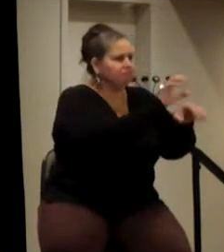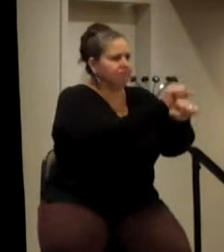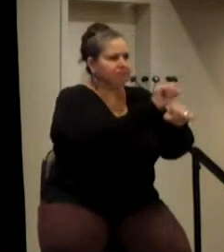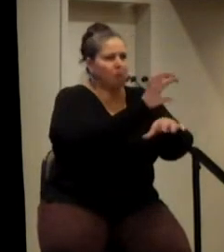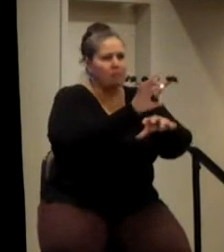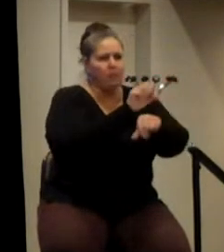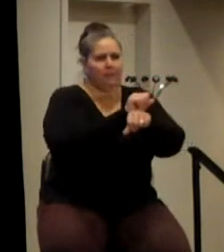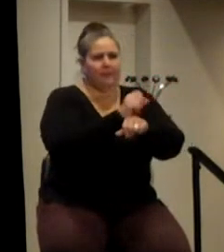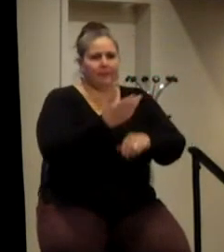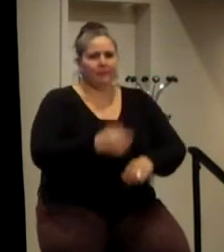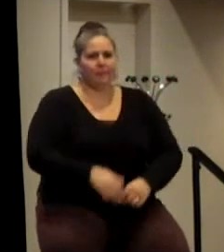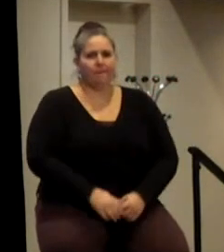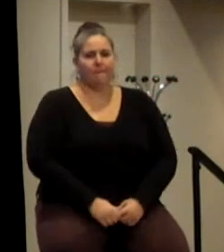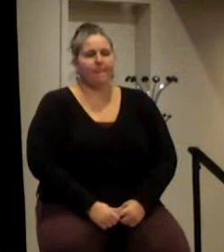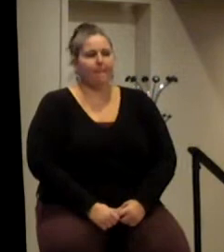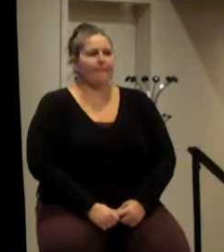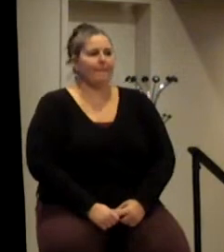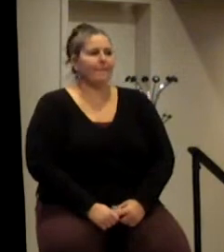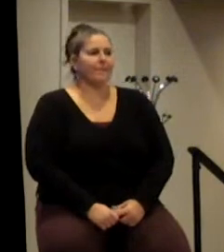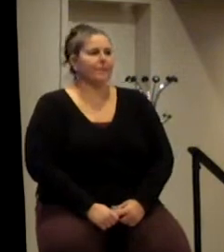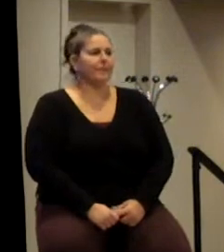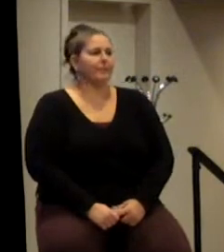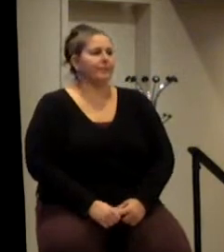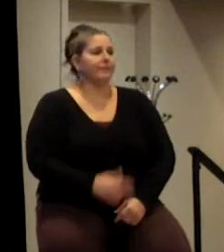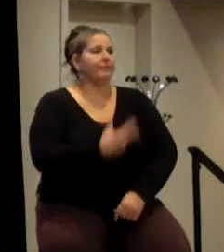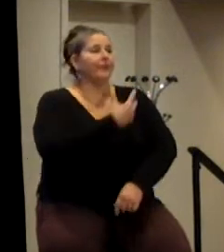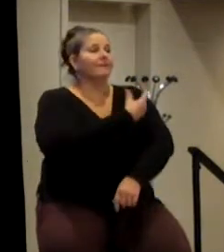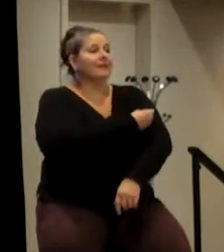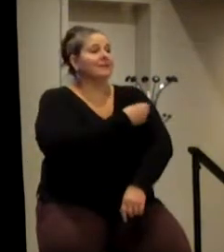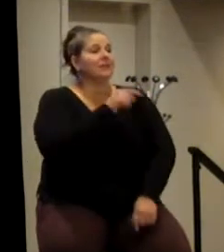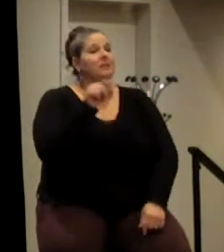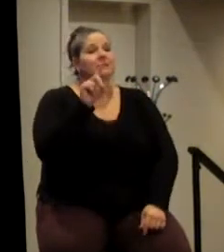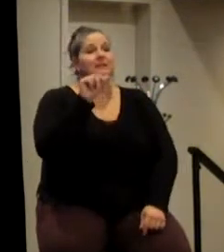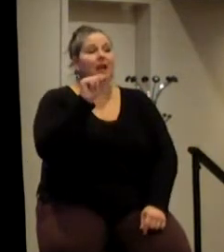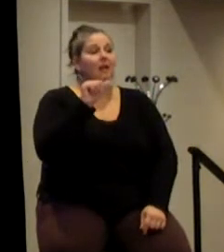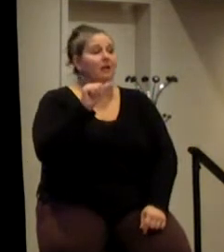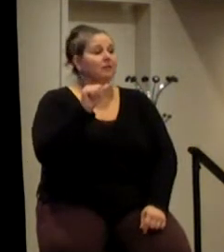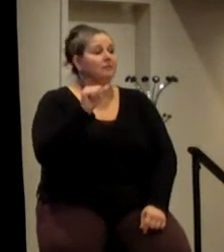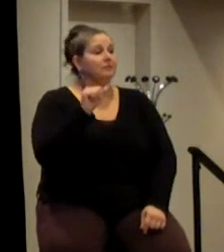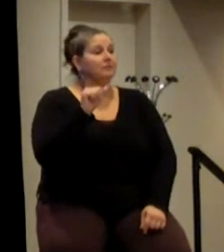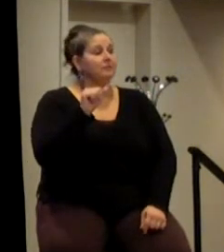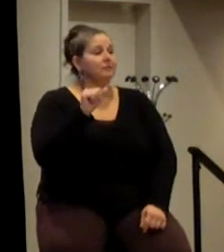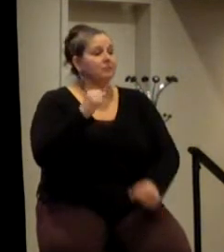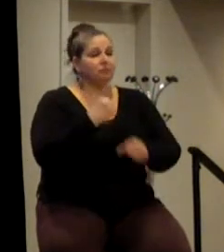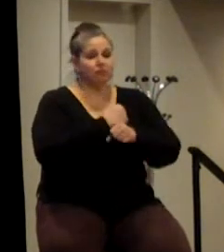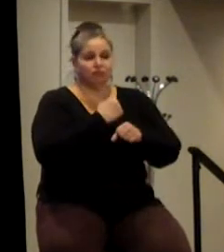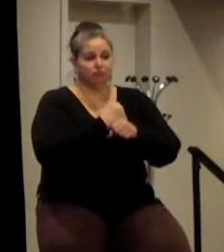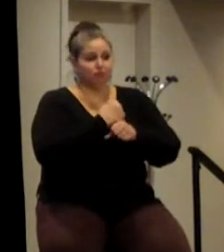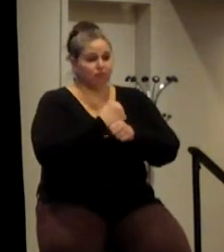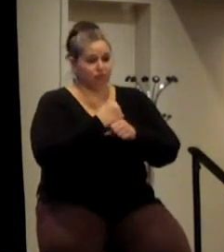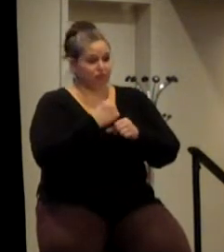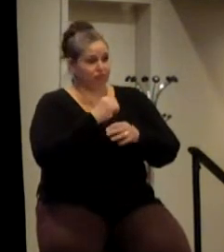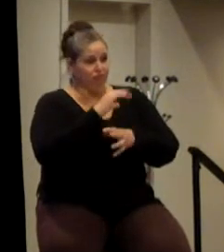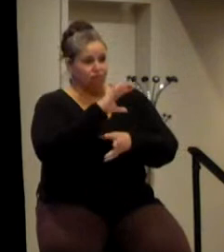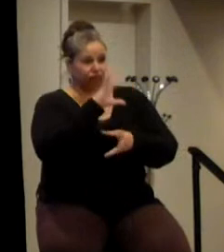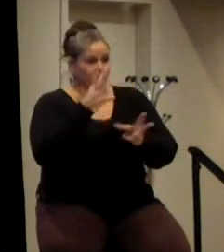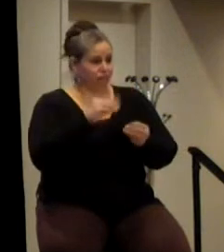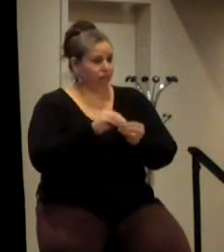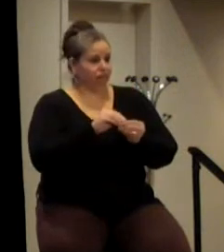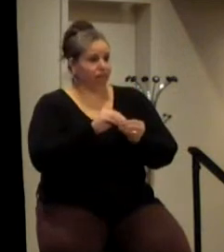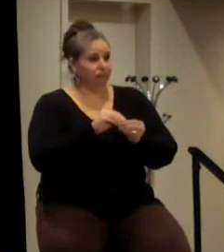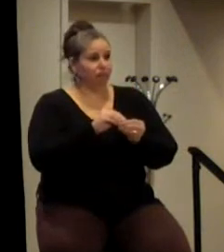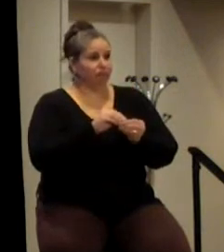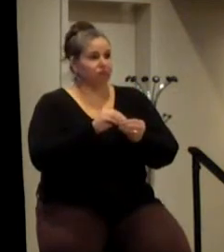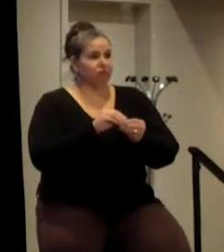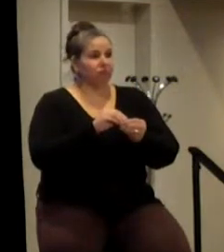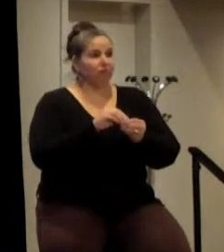On vaccination data going into today for Onondaga County totally. So our total number going into